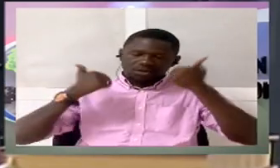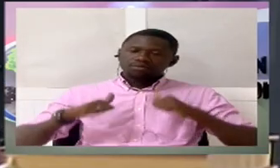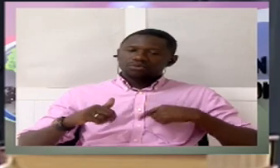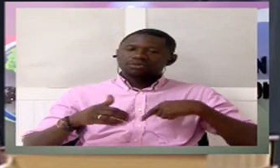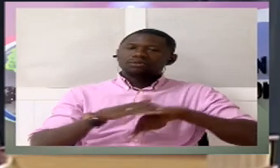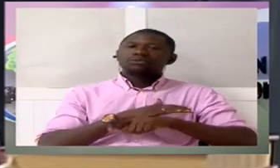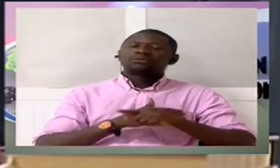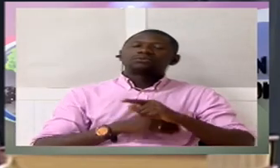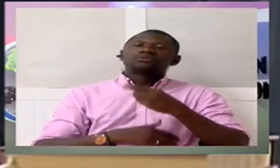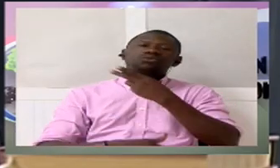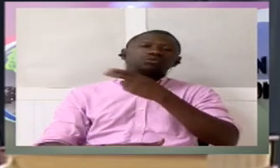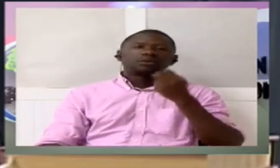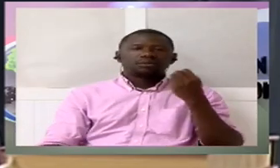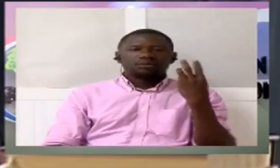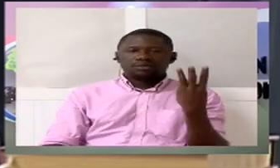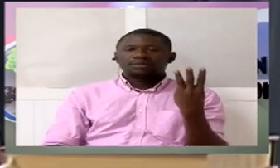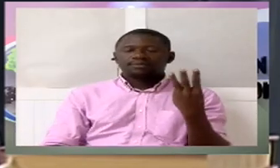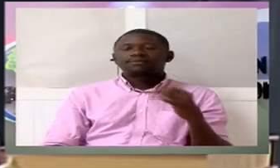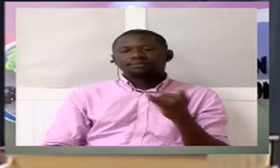2003. Yes, that's true. It was in